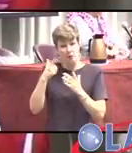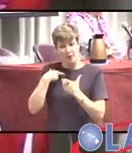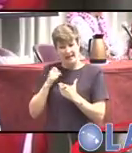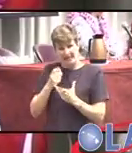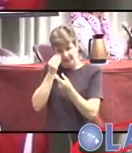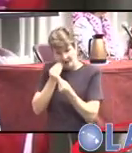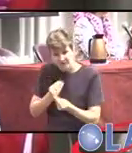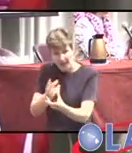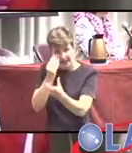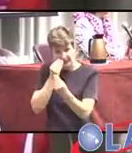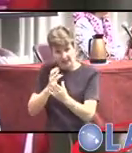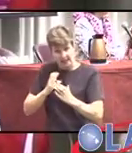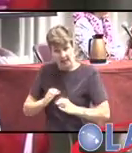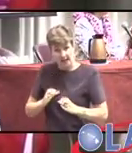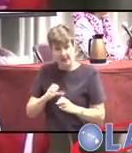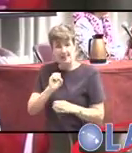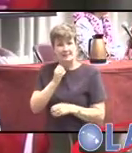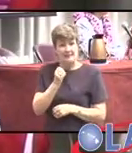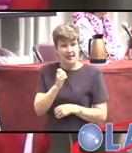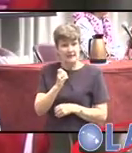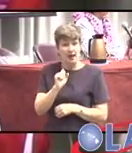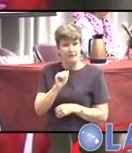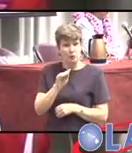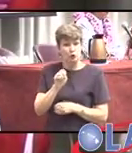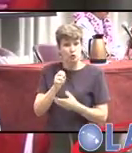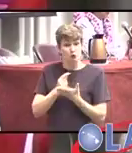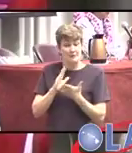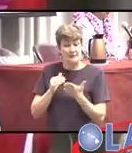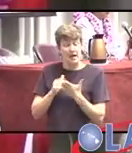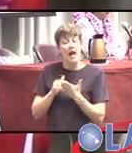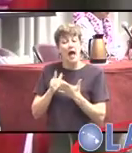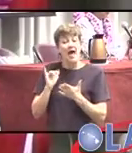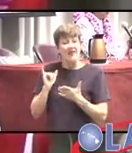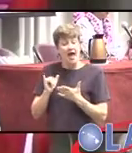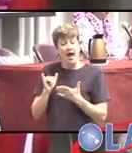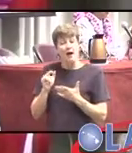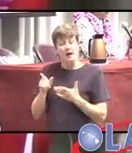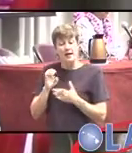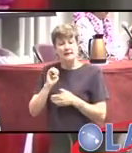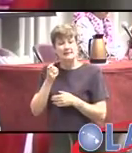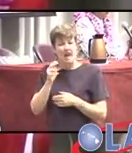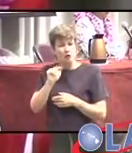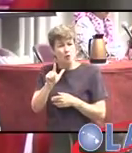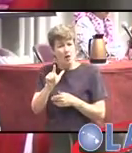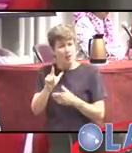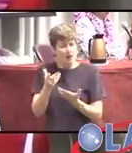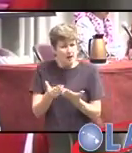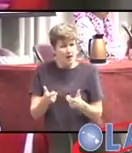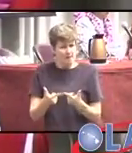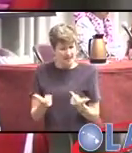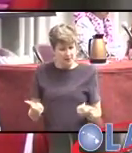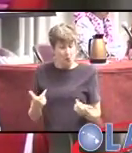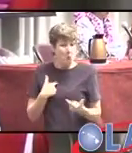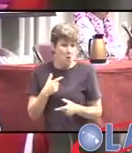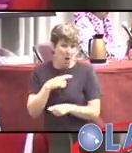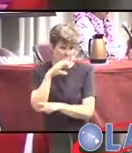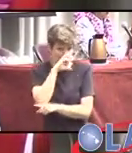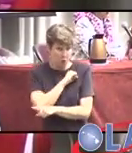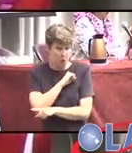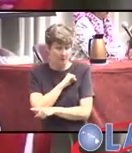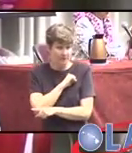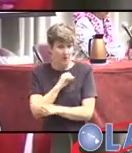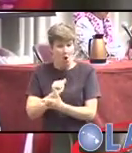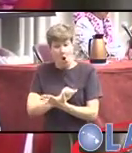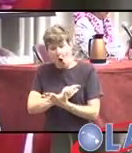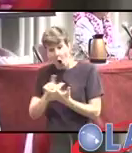client, being from the Sex Abuse Treatment Center, inherently you have sexual material. And we assumed that